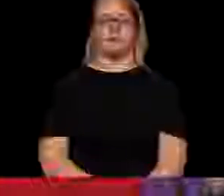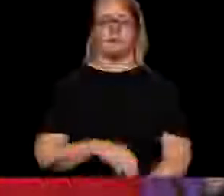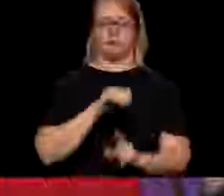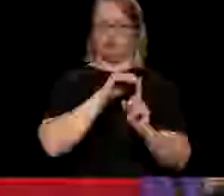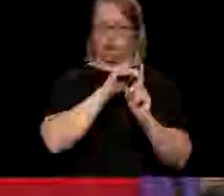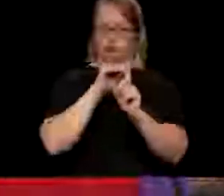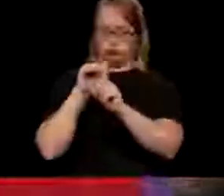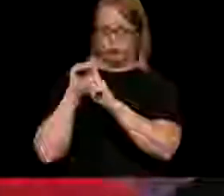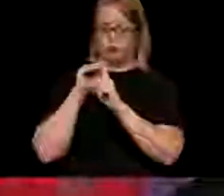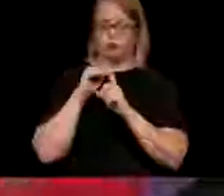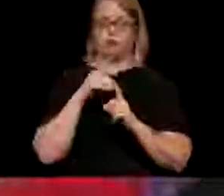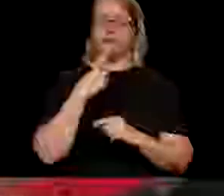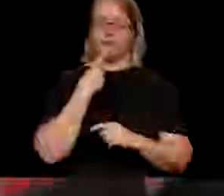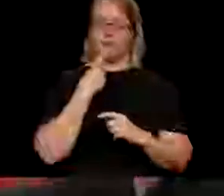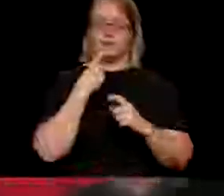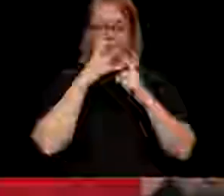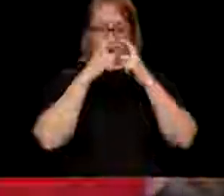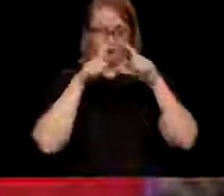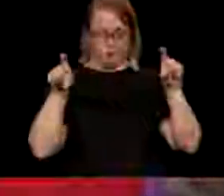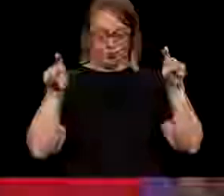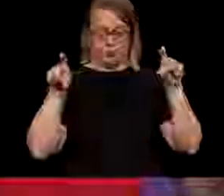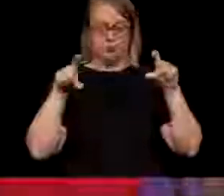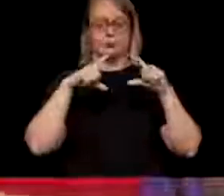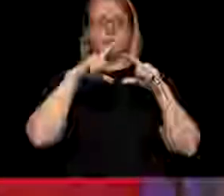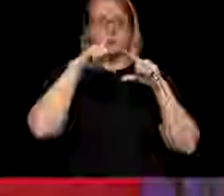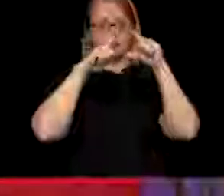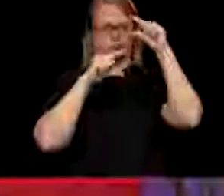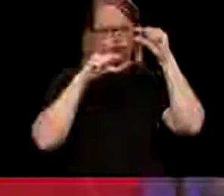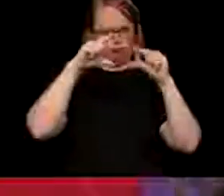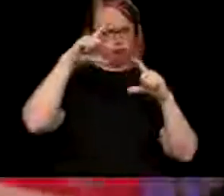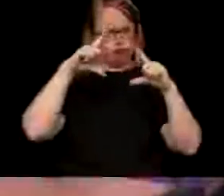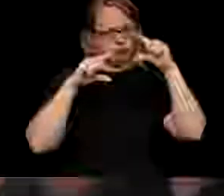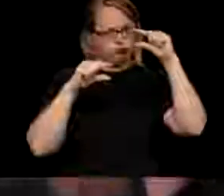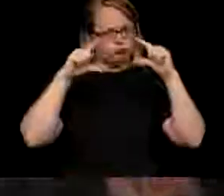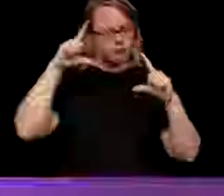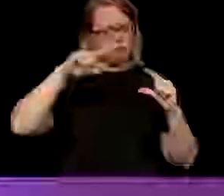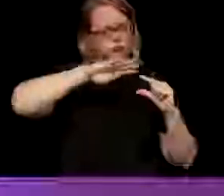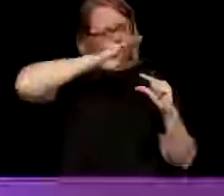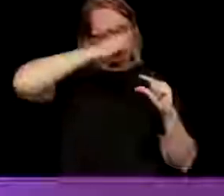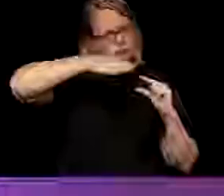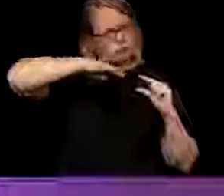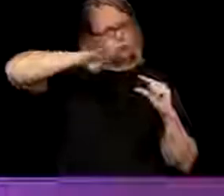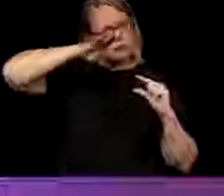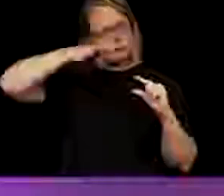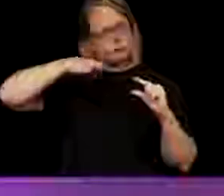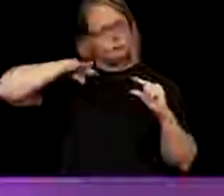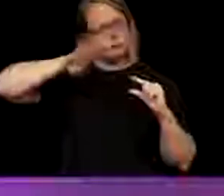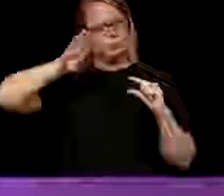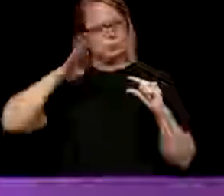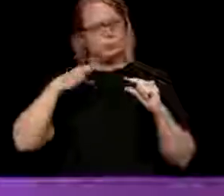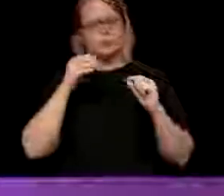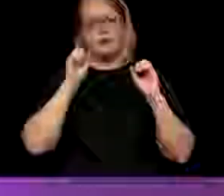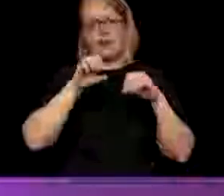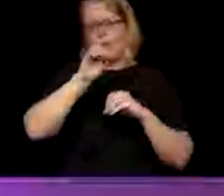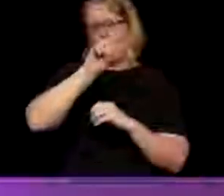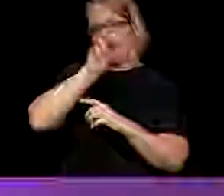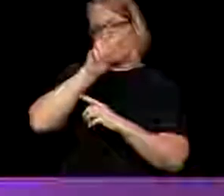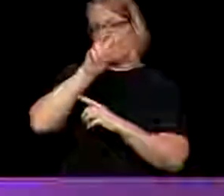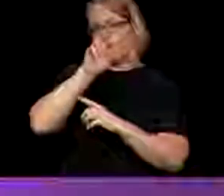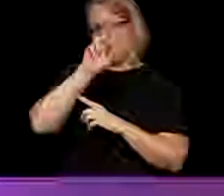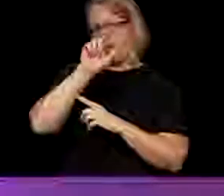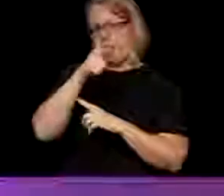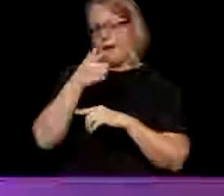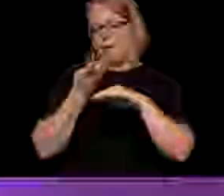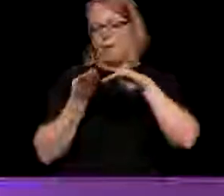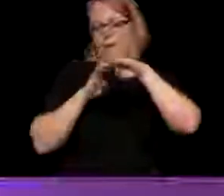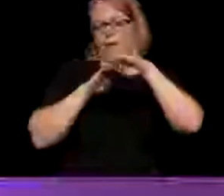Now that we have the red on, we want to make sure there's not too much of a division between the two colors. So I'm going to put little bits